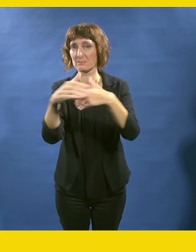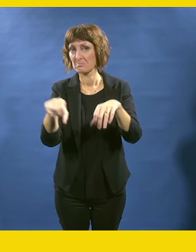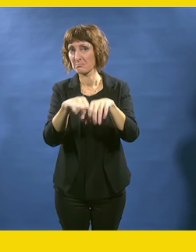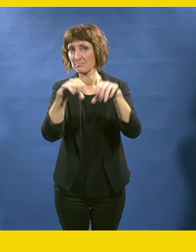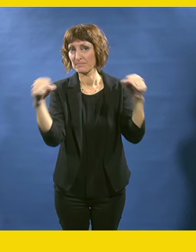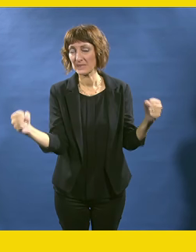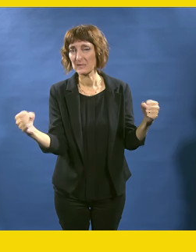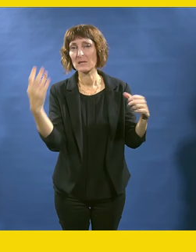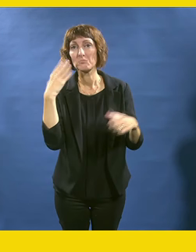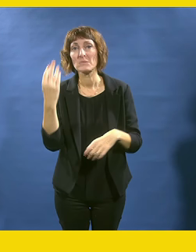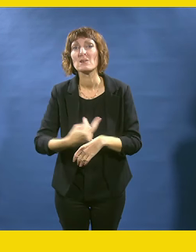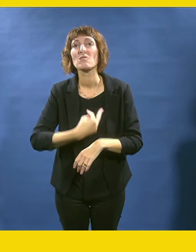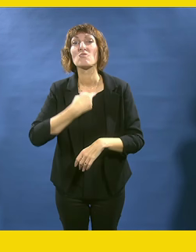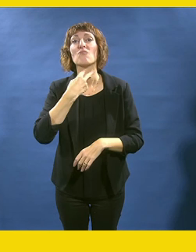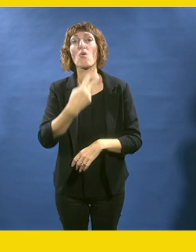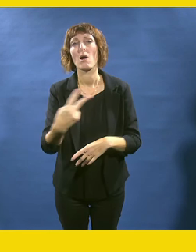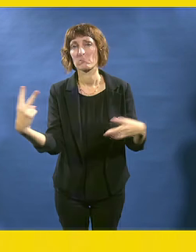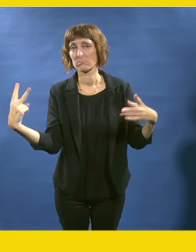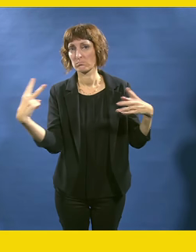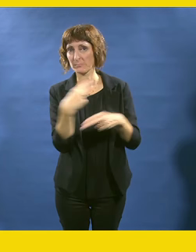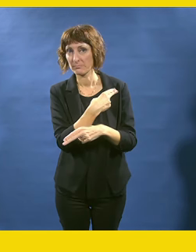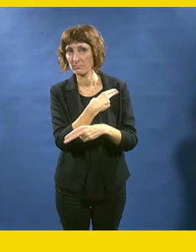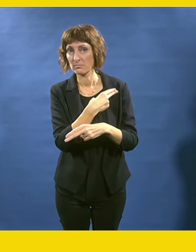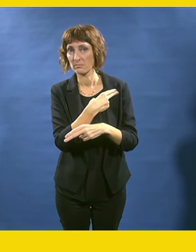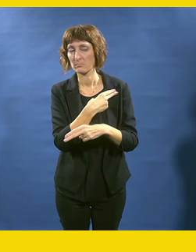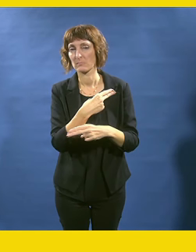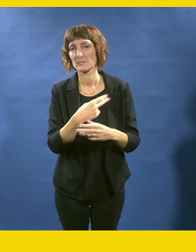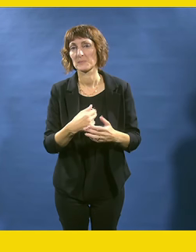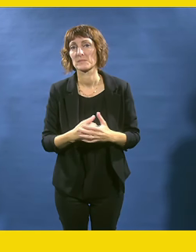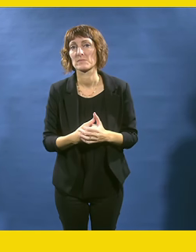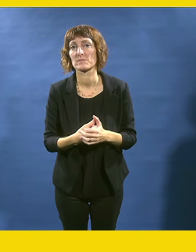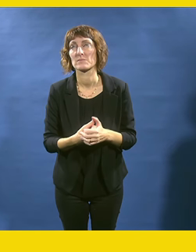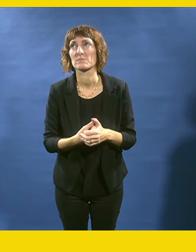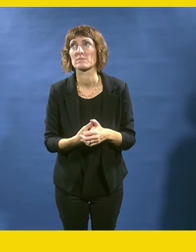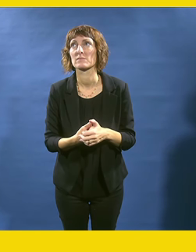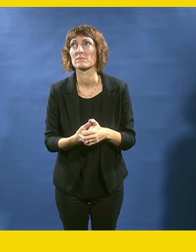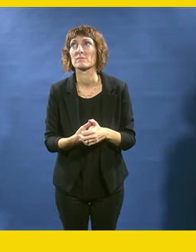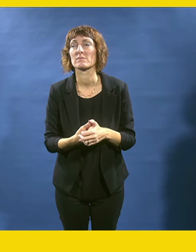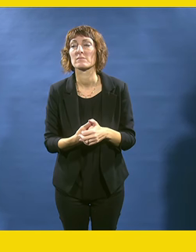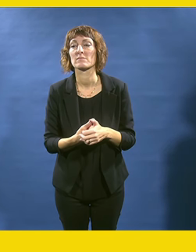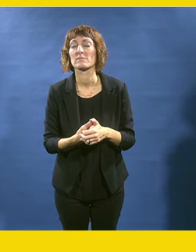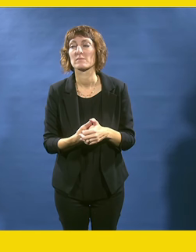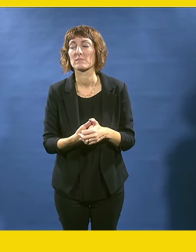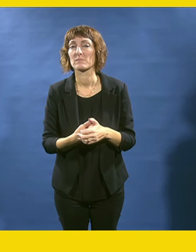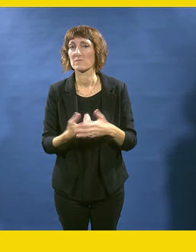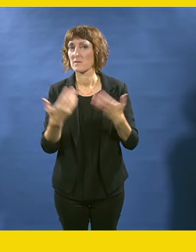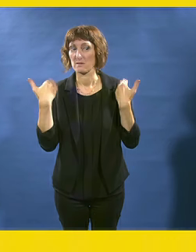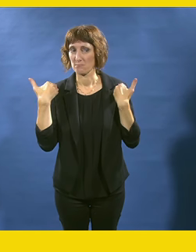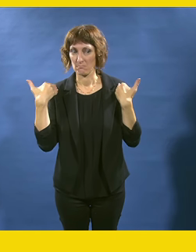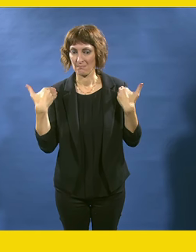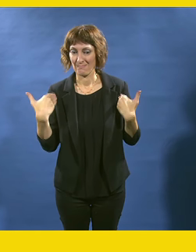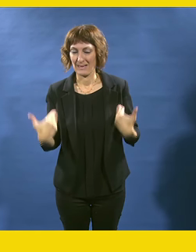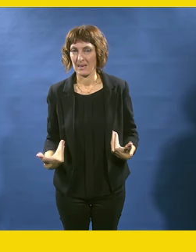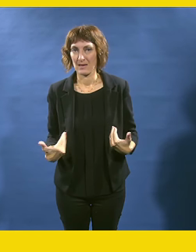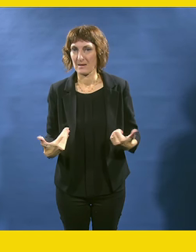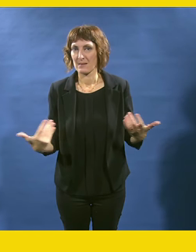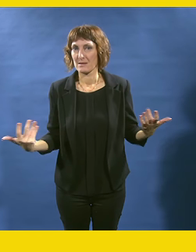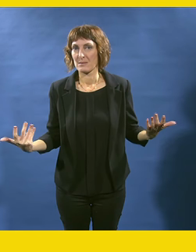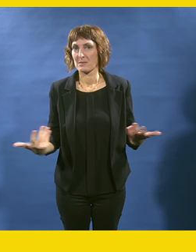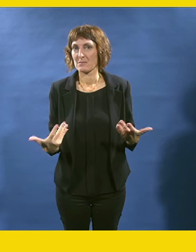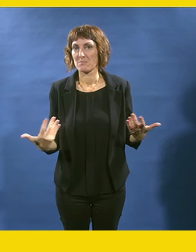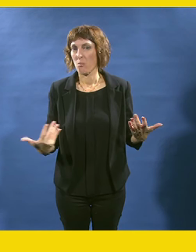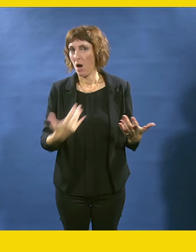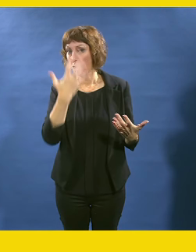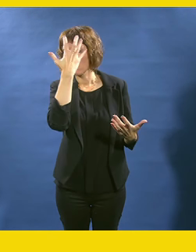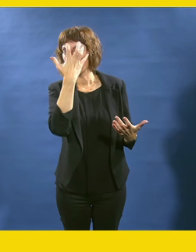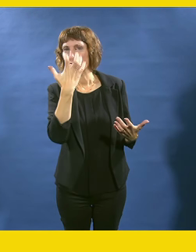Taliban, sits in my path, I'm neither sad nor disheartened. I have broken free from every